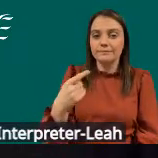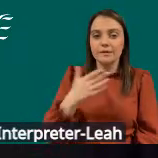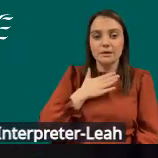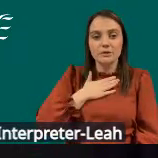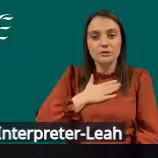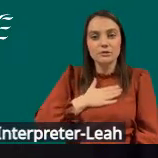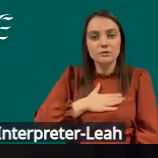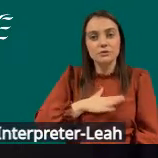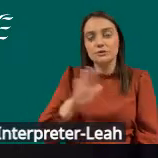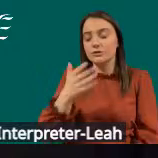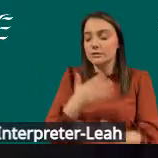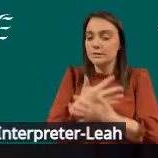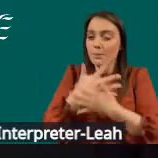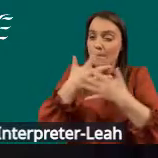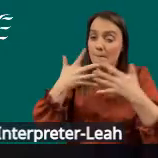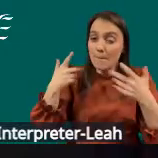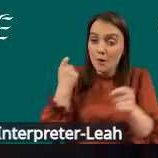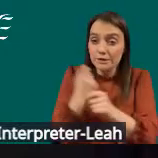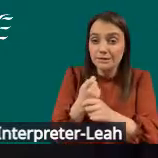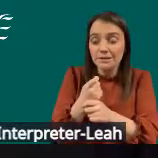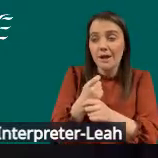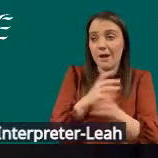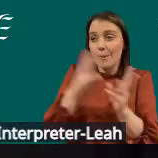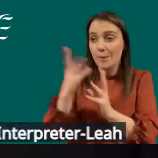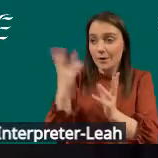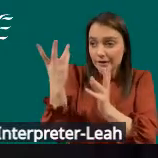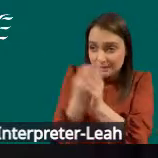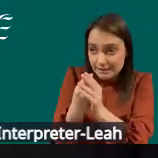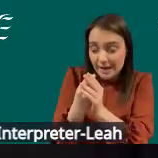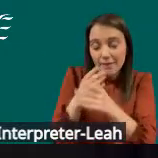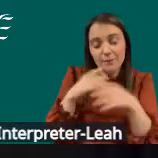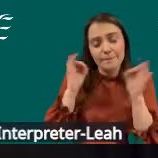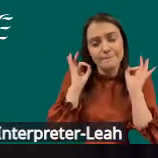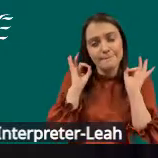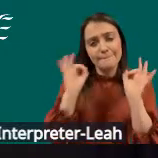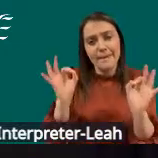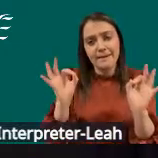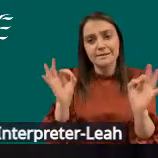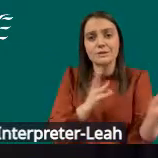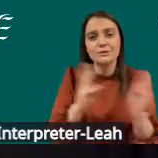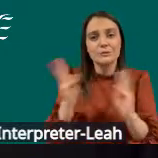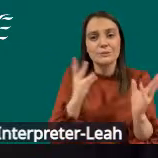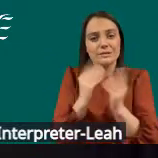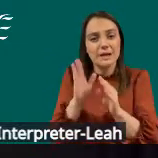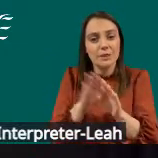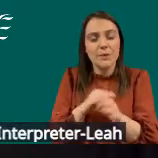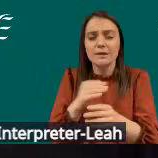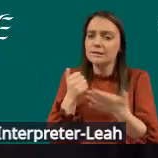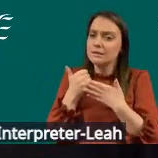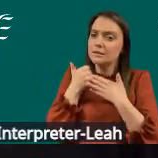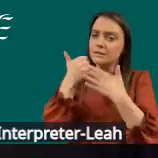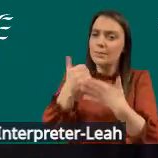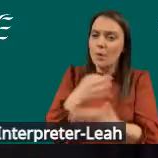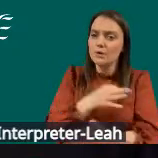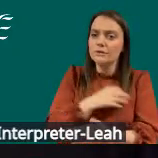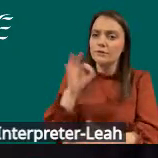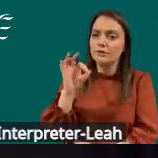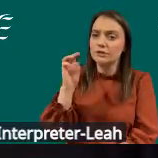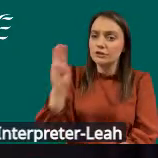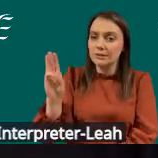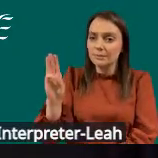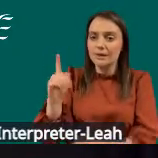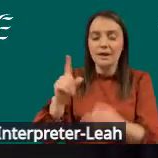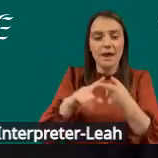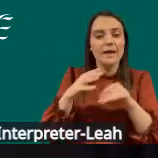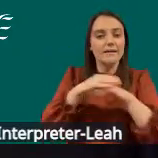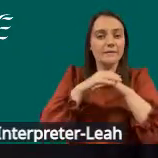gave me as much time as possible. She was absolutely amazing. And I think the support of a good GP is, and a friend, I